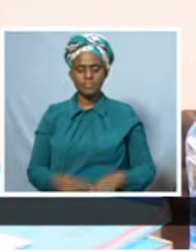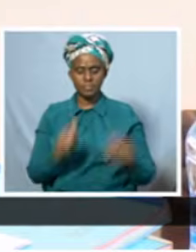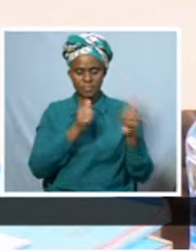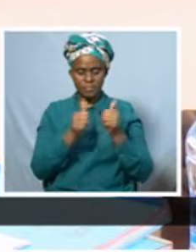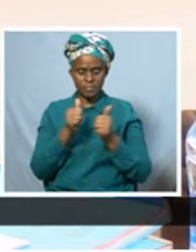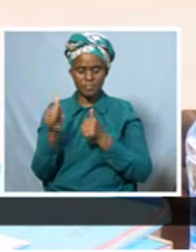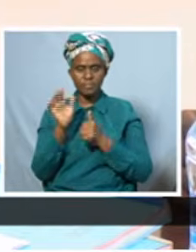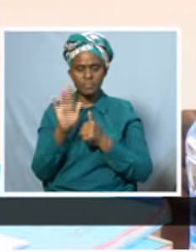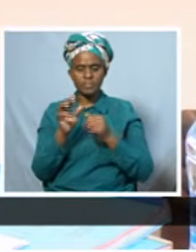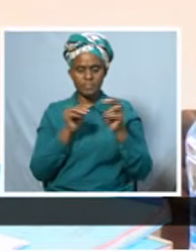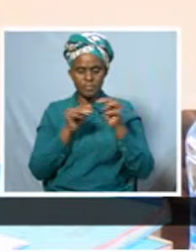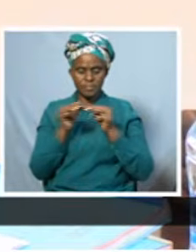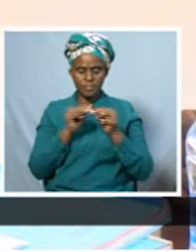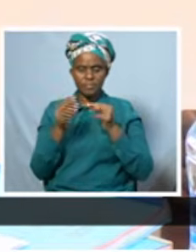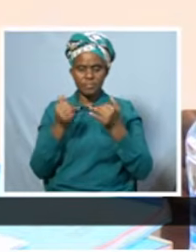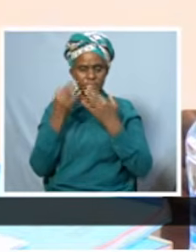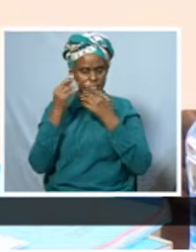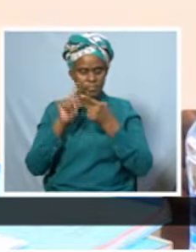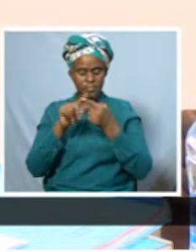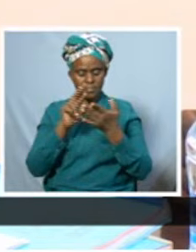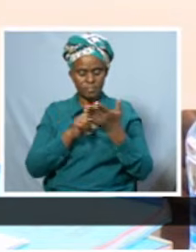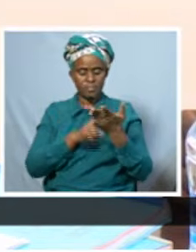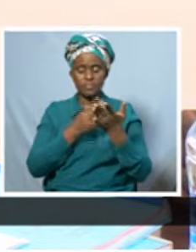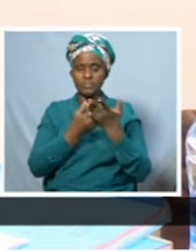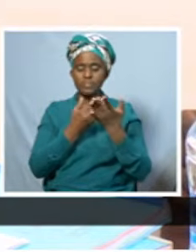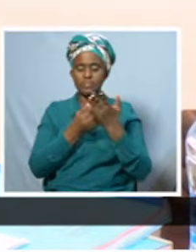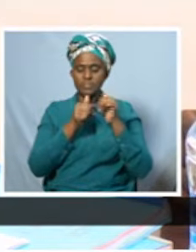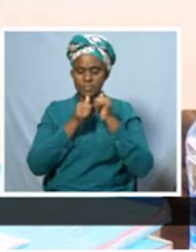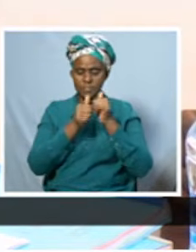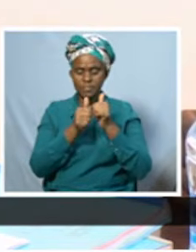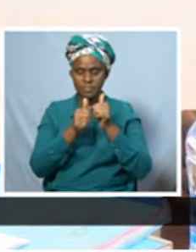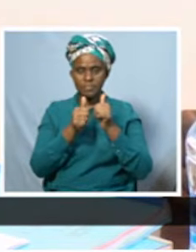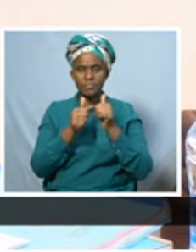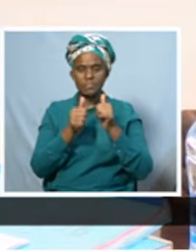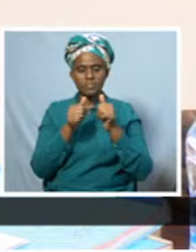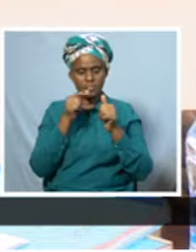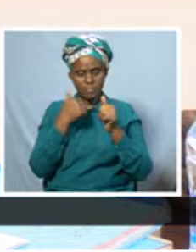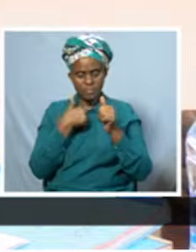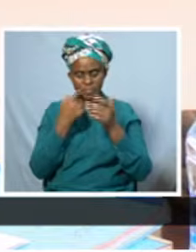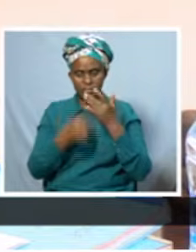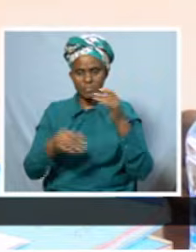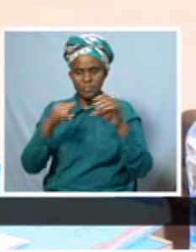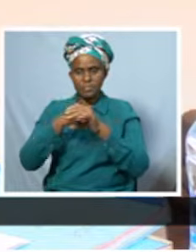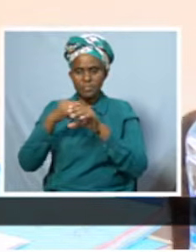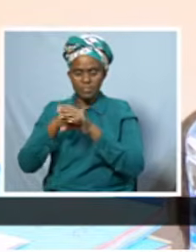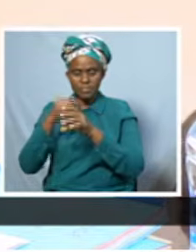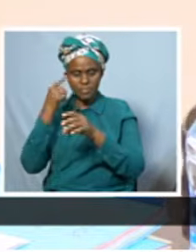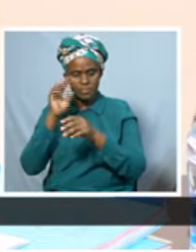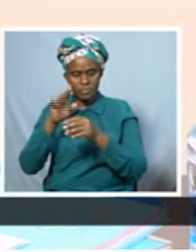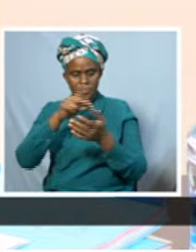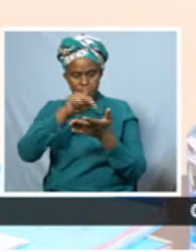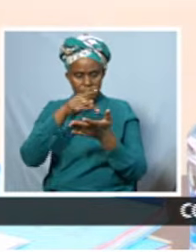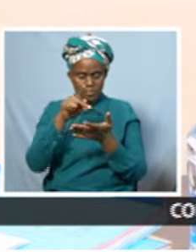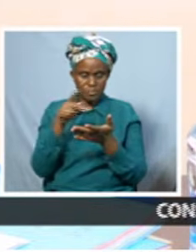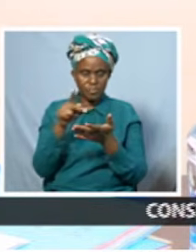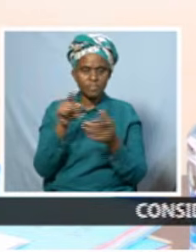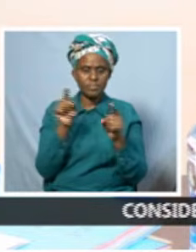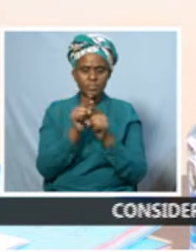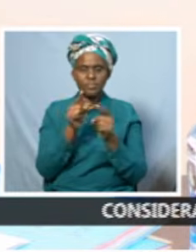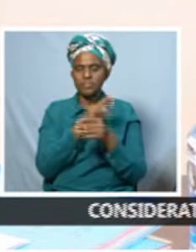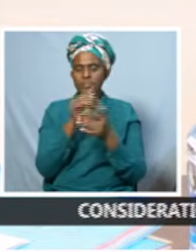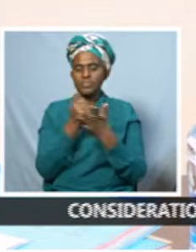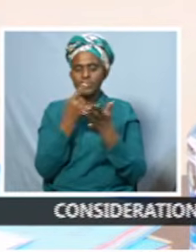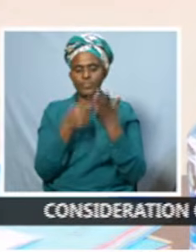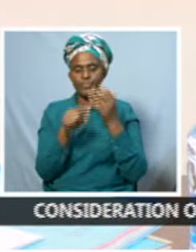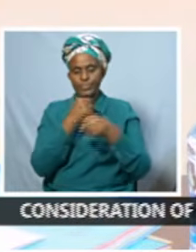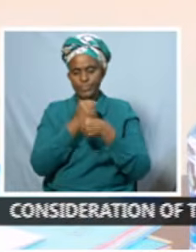taken. Management wishes to report as follows. Borrowers have been engaged for repayment. Recovery efforts